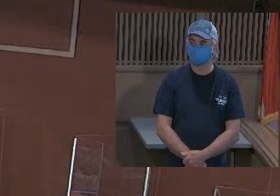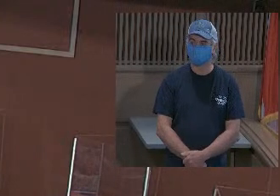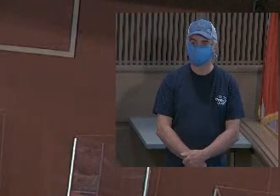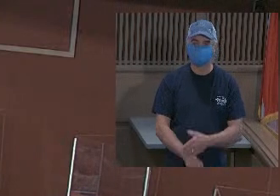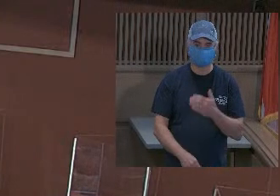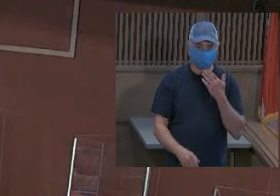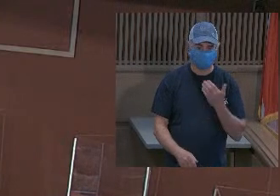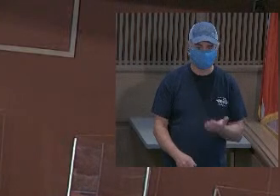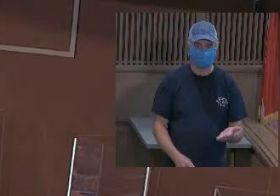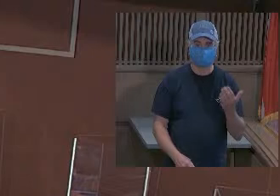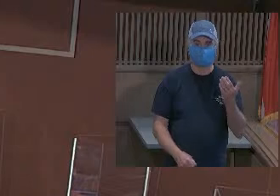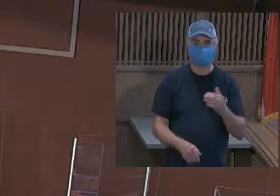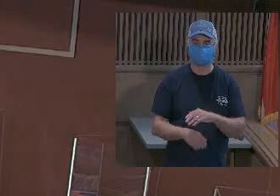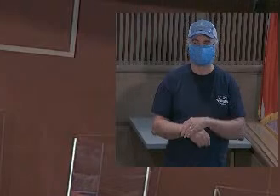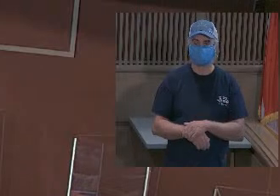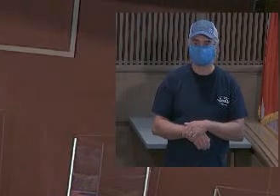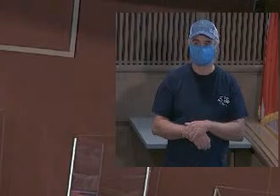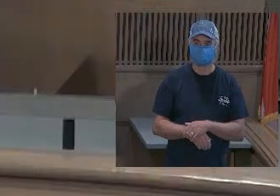Good morning.